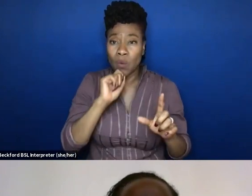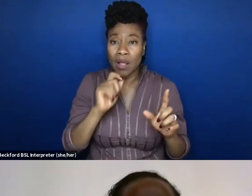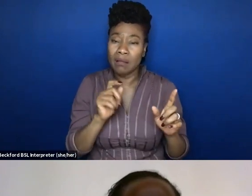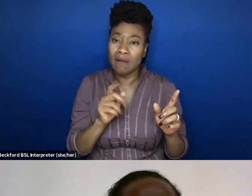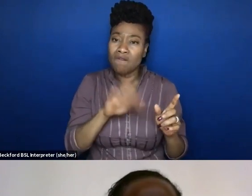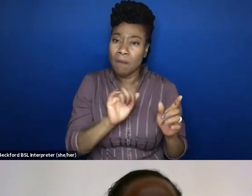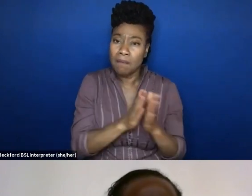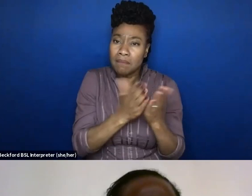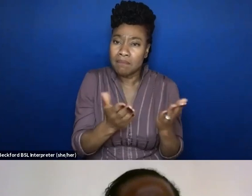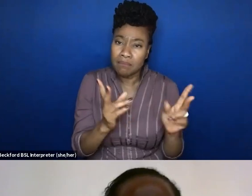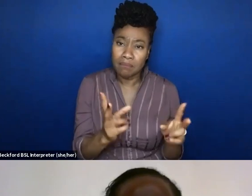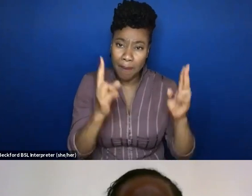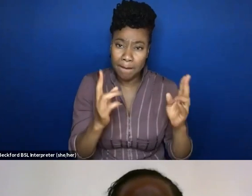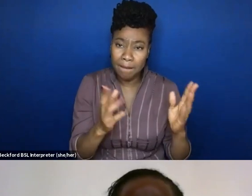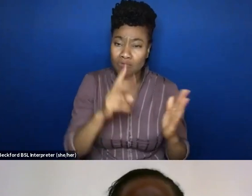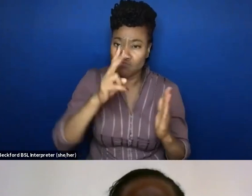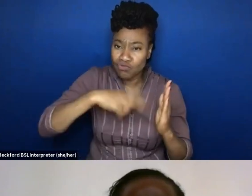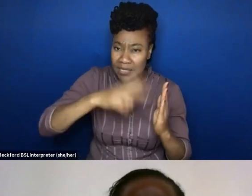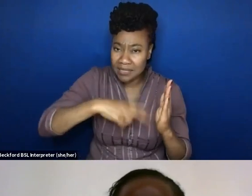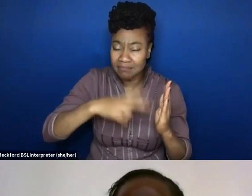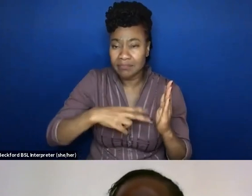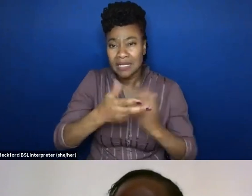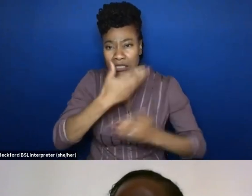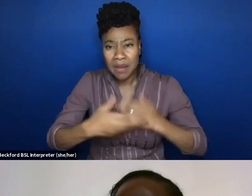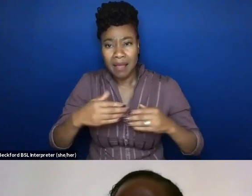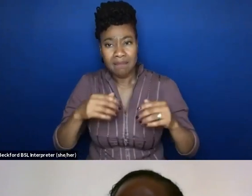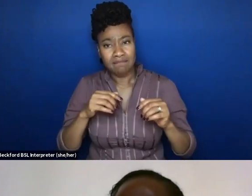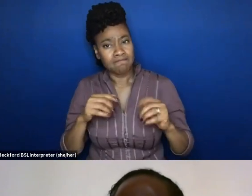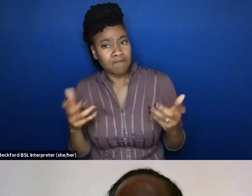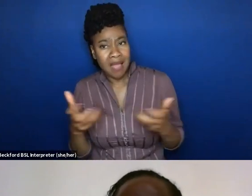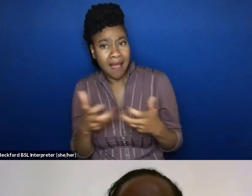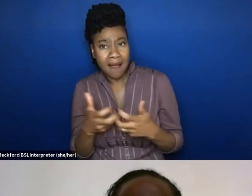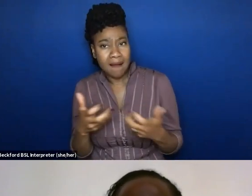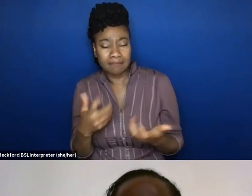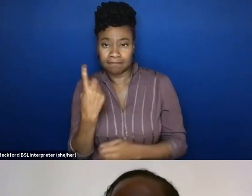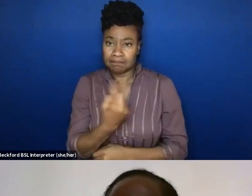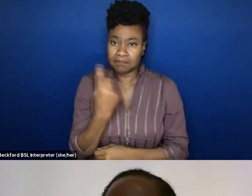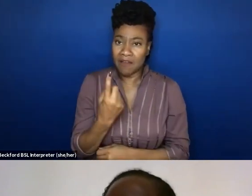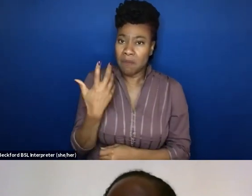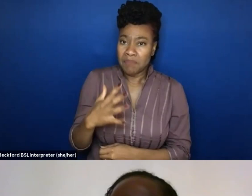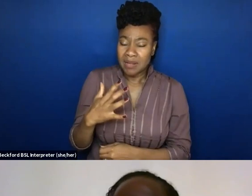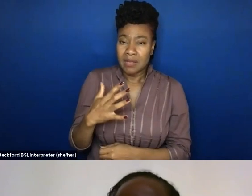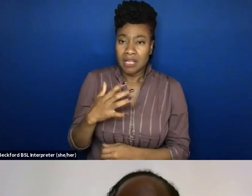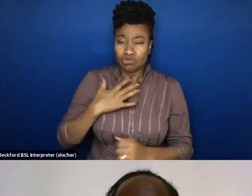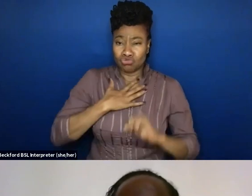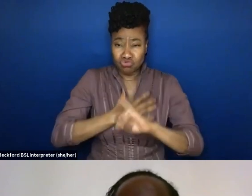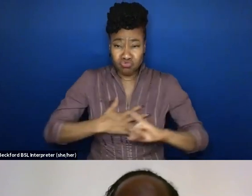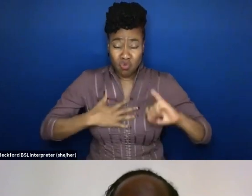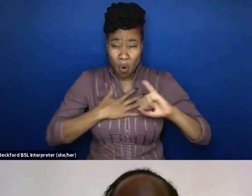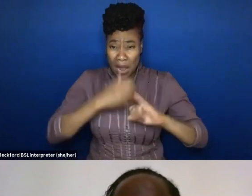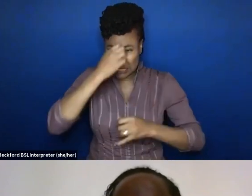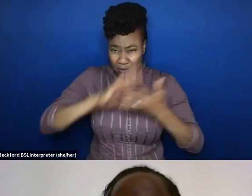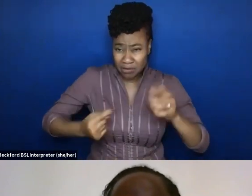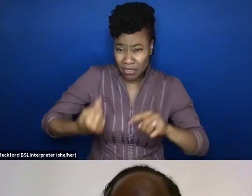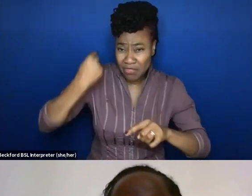guess, how he's come to sort of understand some of the trauma he experienced and how he